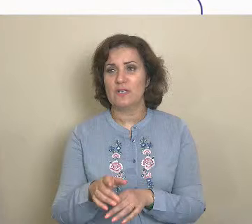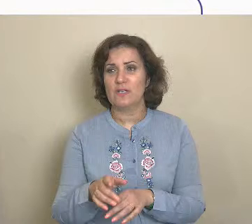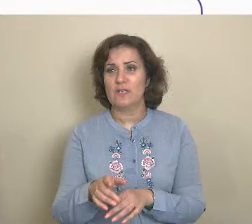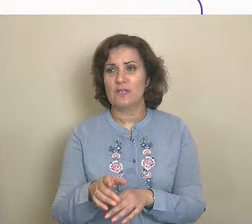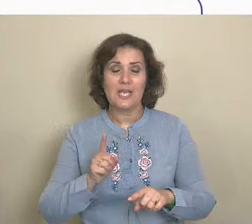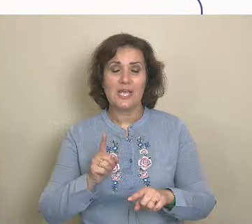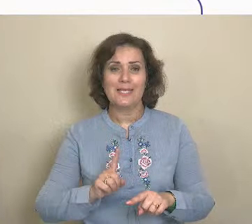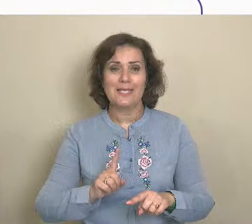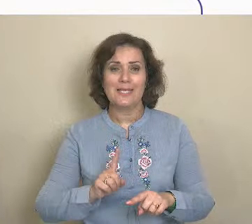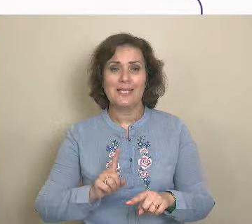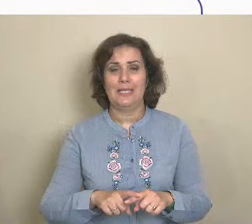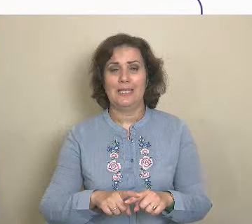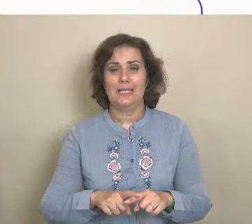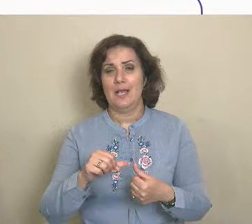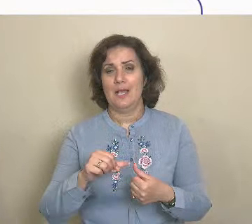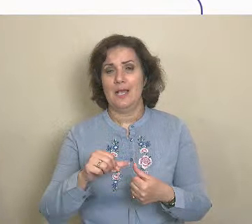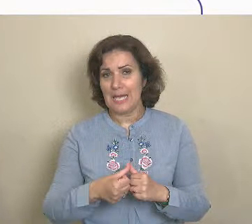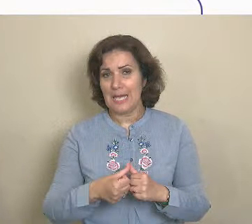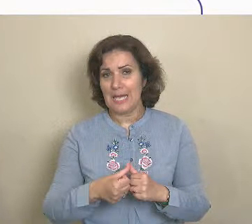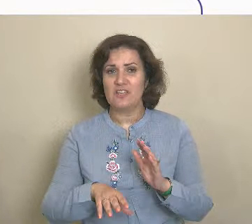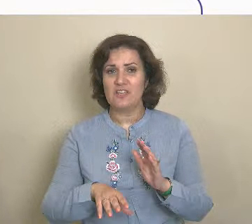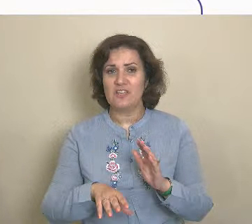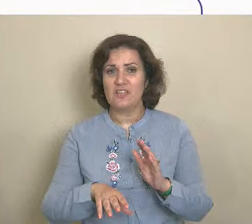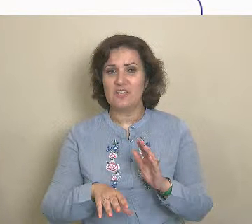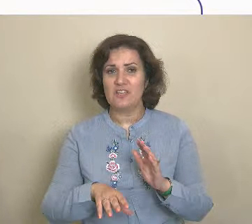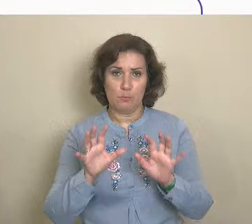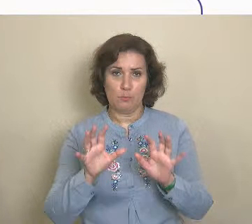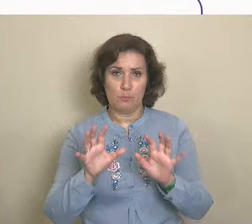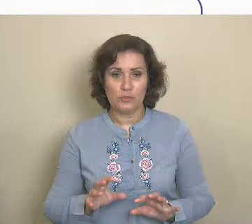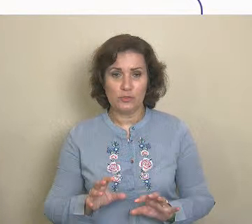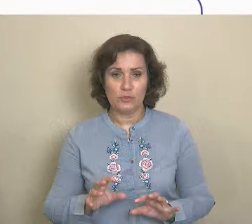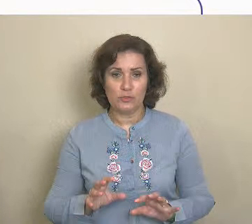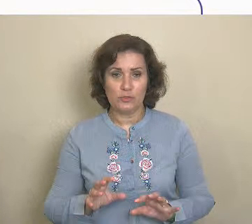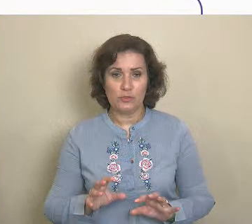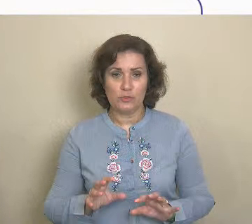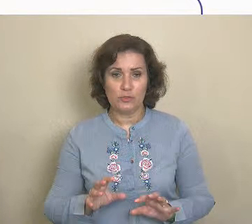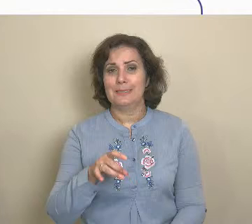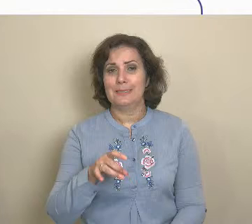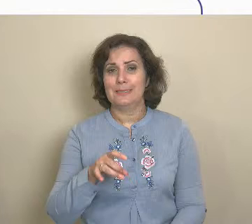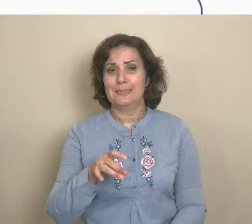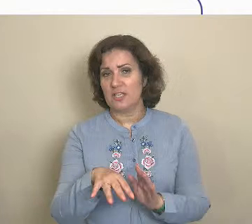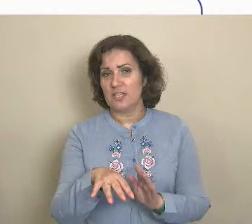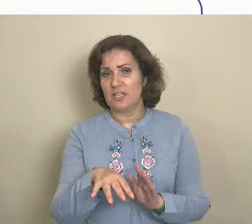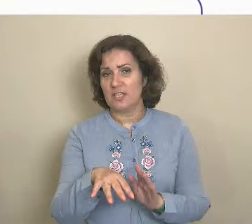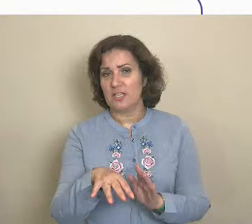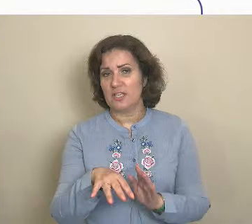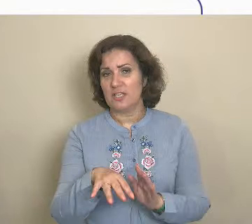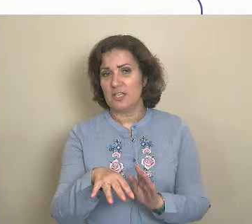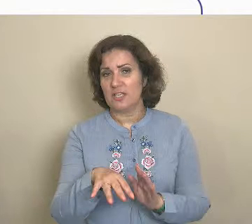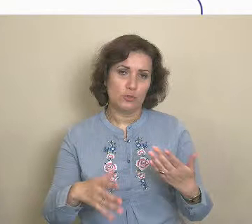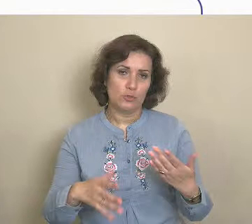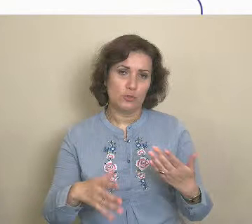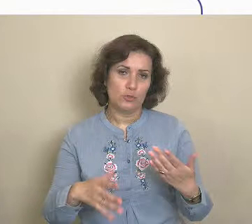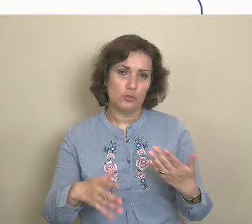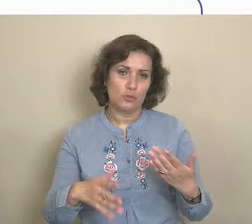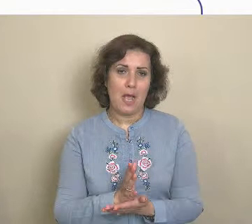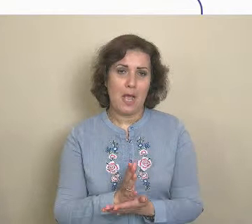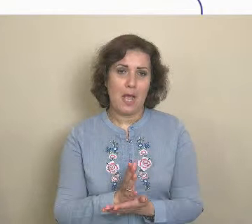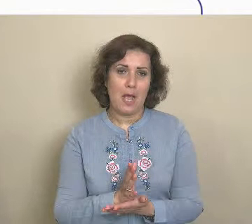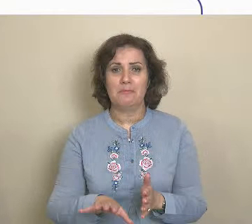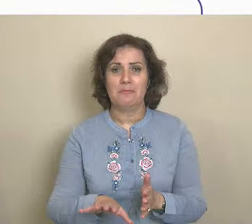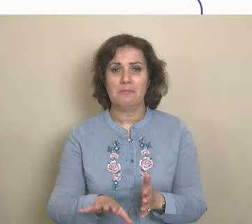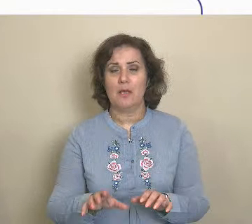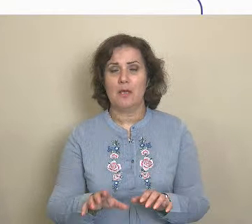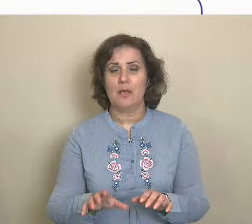an opportunity to implement the authority, which is spelled out by the election code by the TECs, but